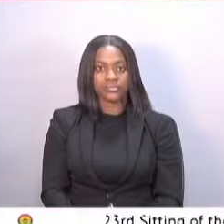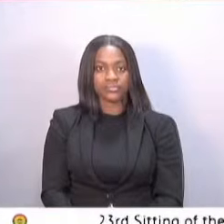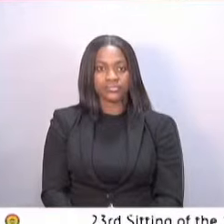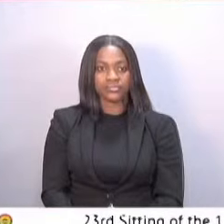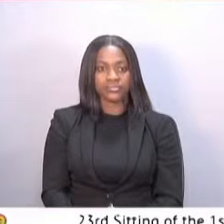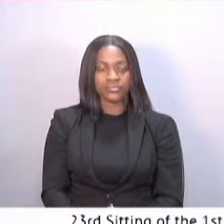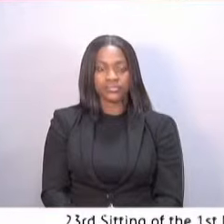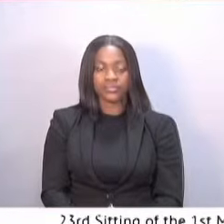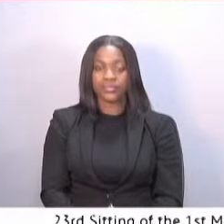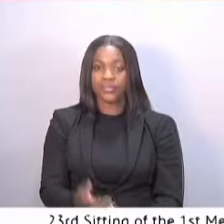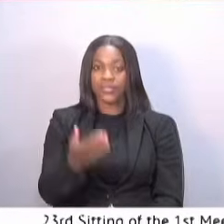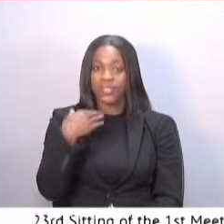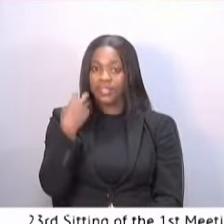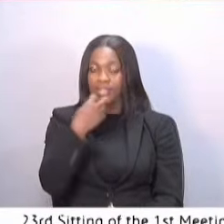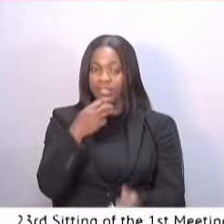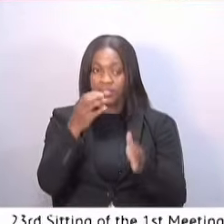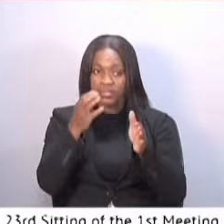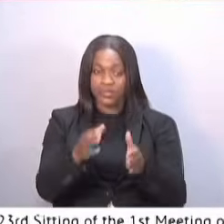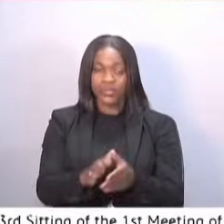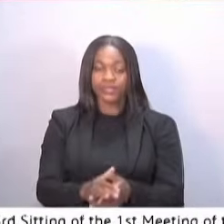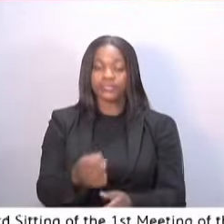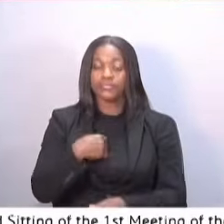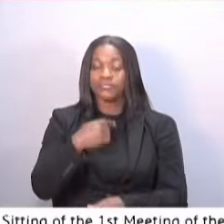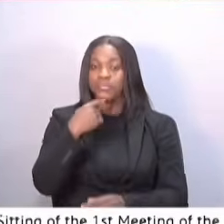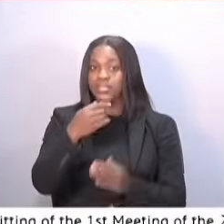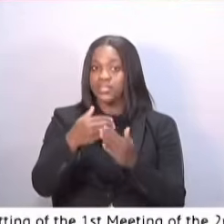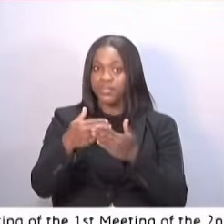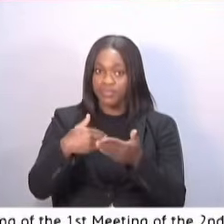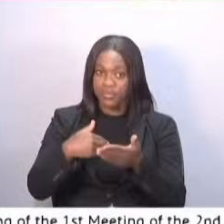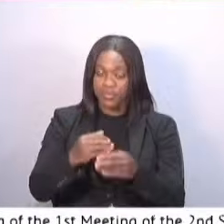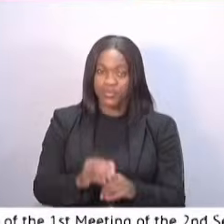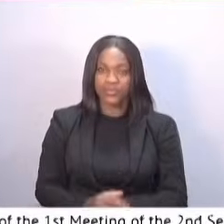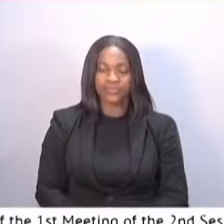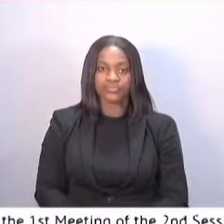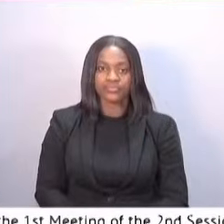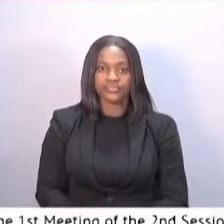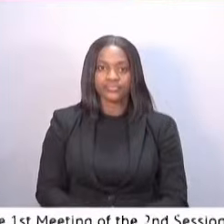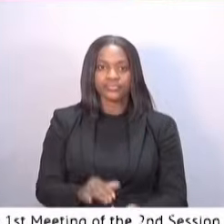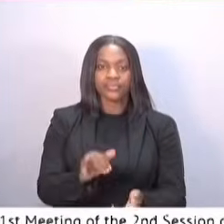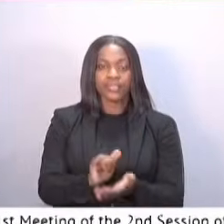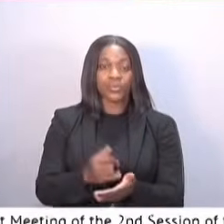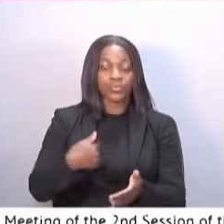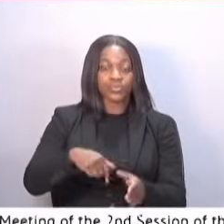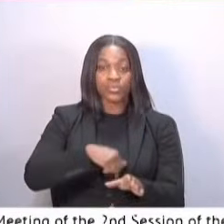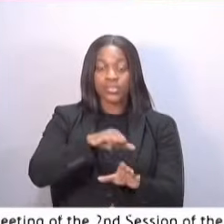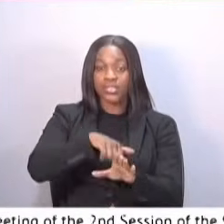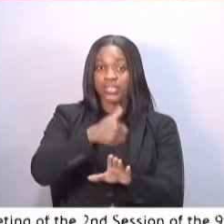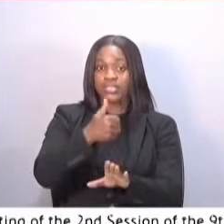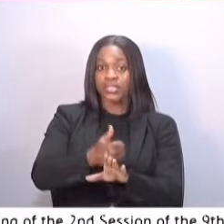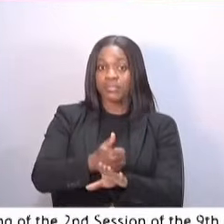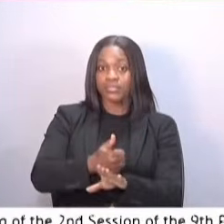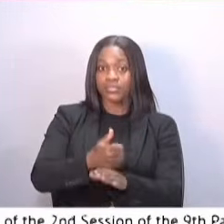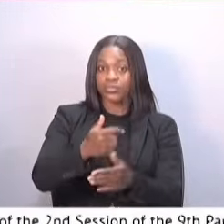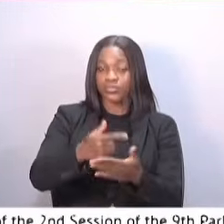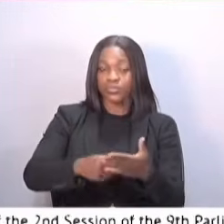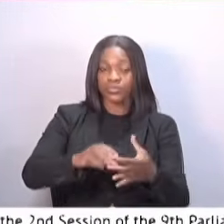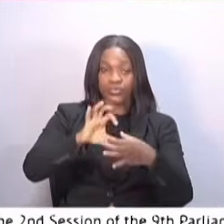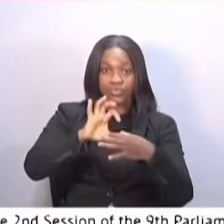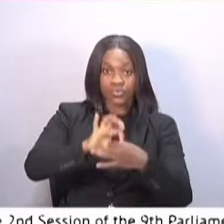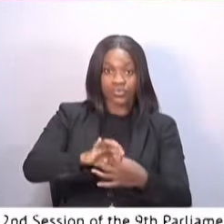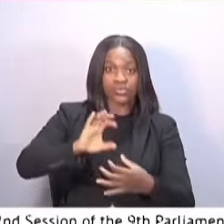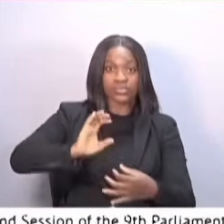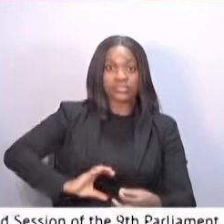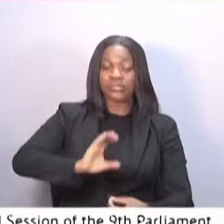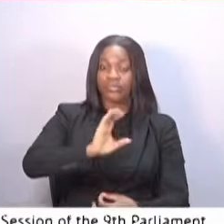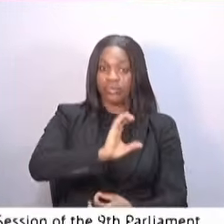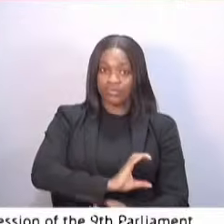Thank you, Mr. Speaker. Mr. Speaker, I've already said that we have established a joint